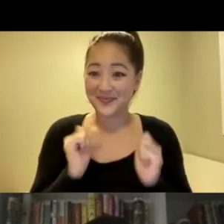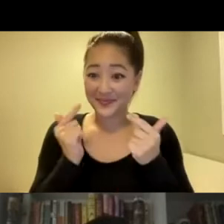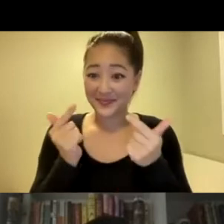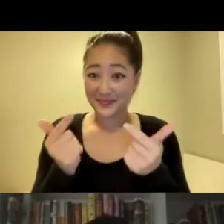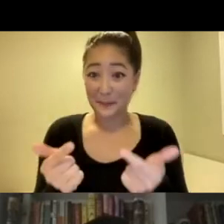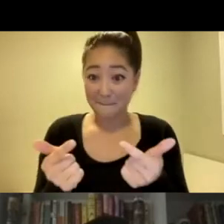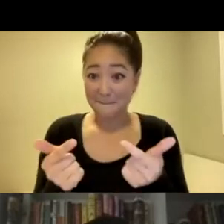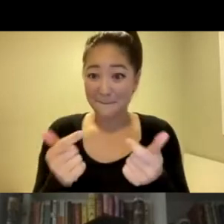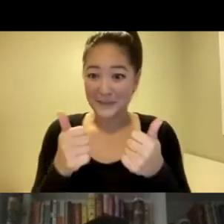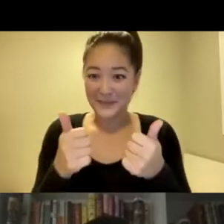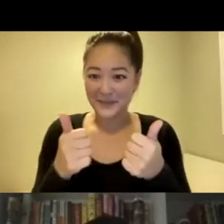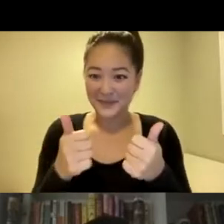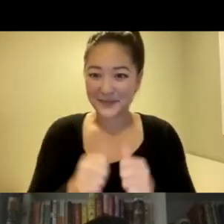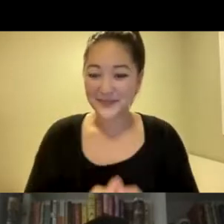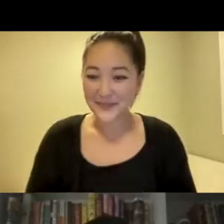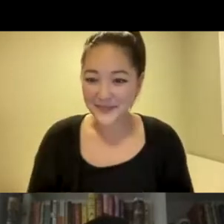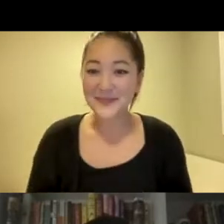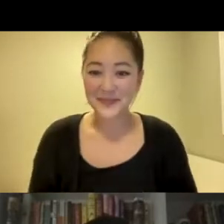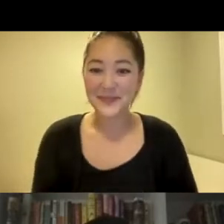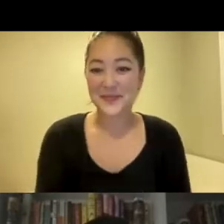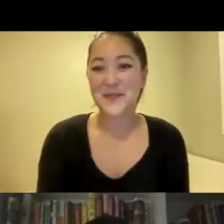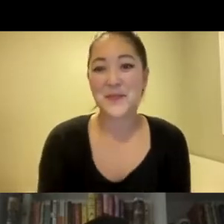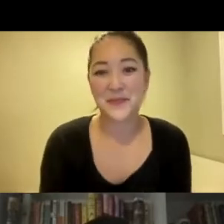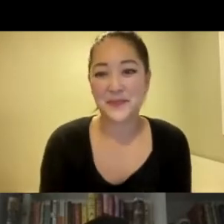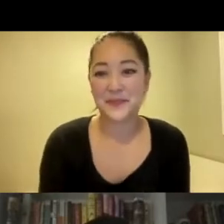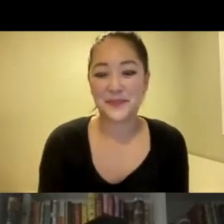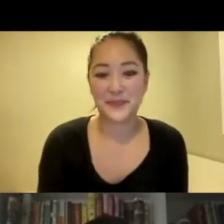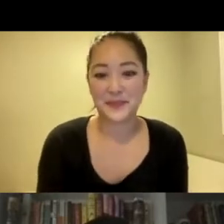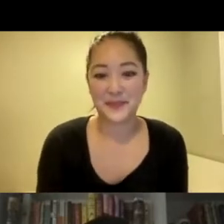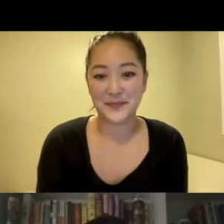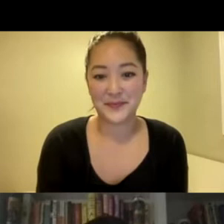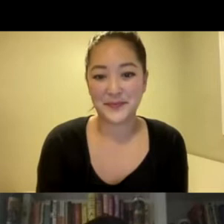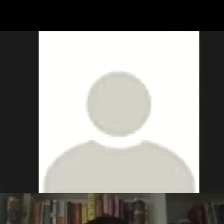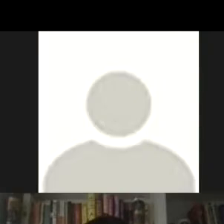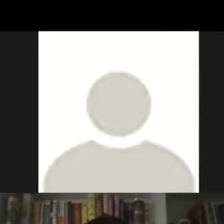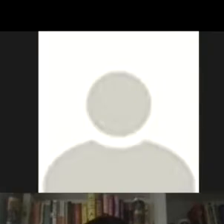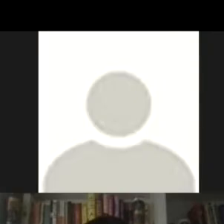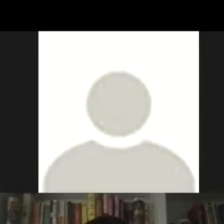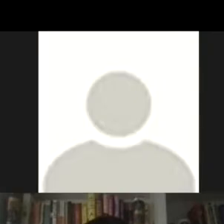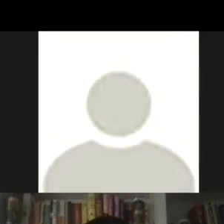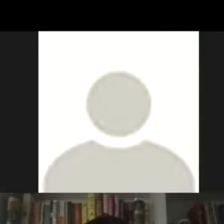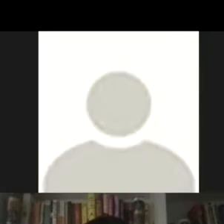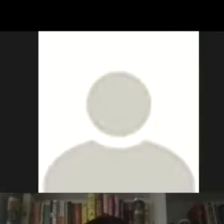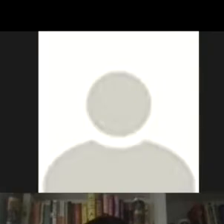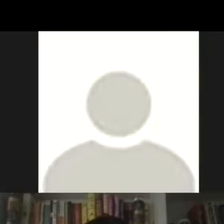you because you've spent a lot of time thinking about this topic of, well, in your words, landscape,